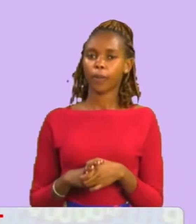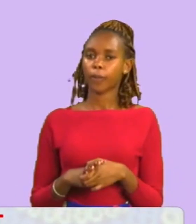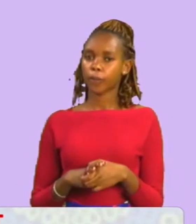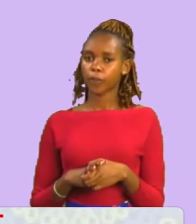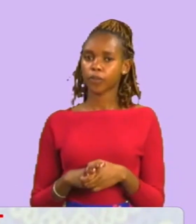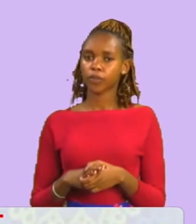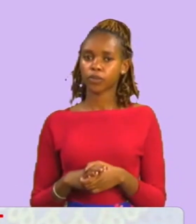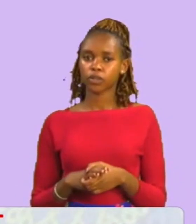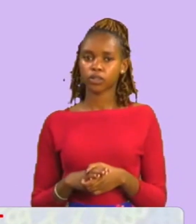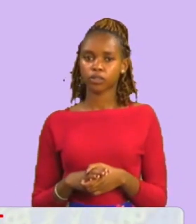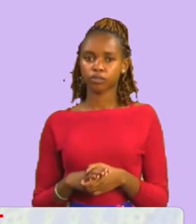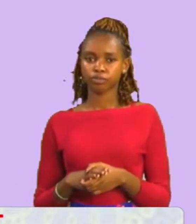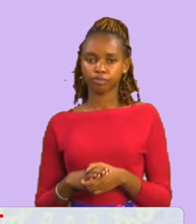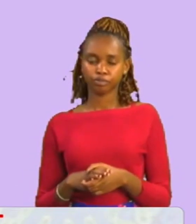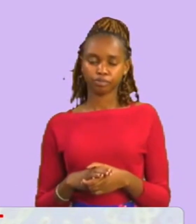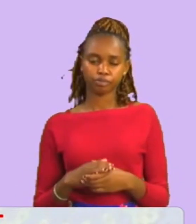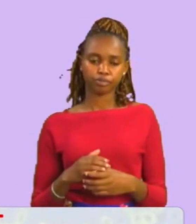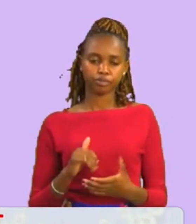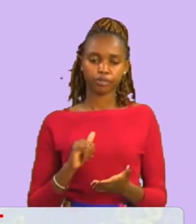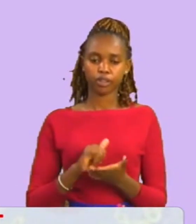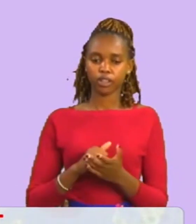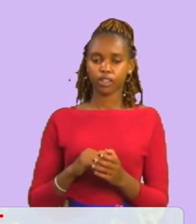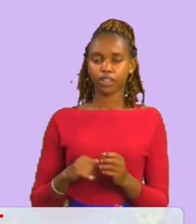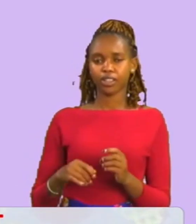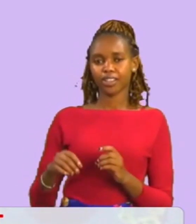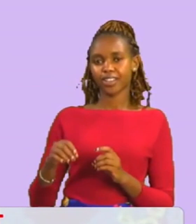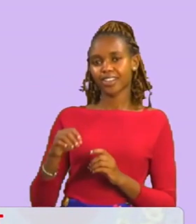Hiyo design sawa kutoka October Fest.